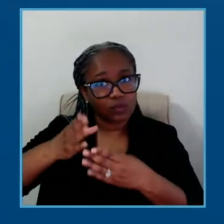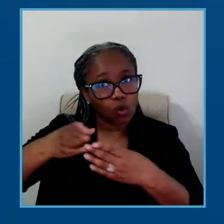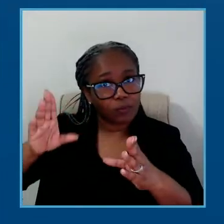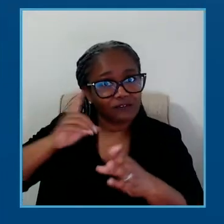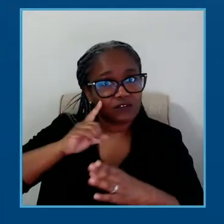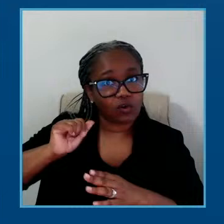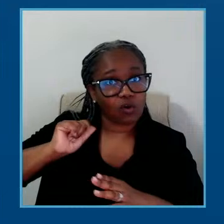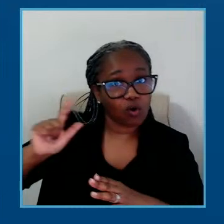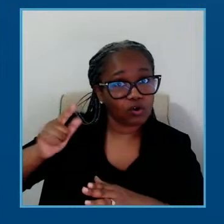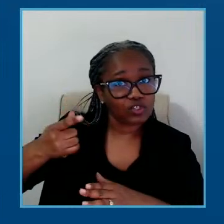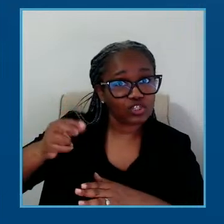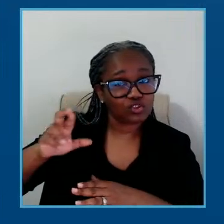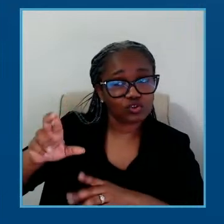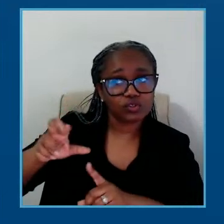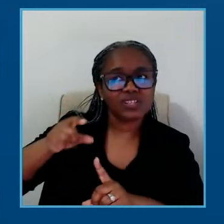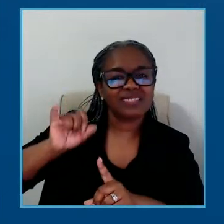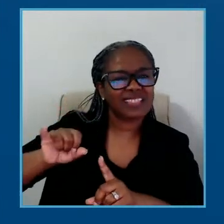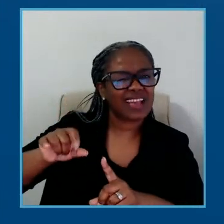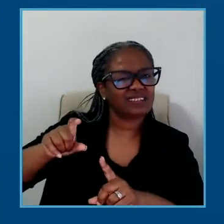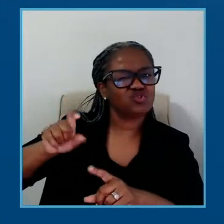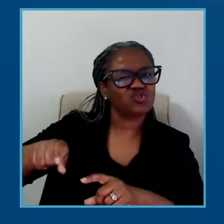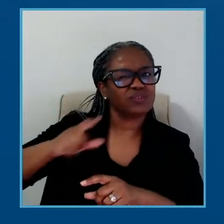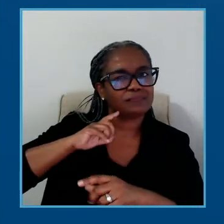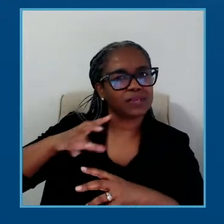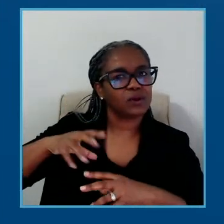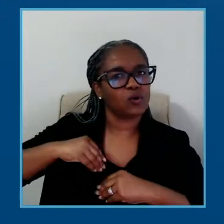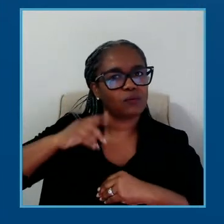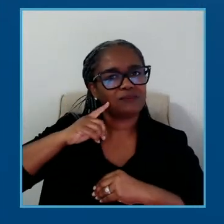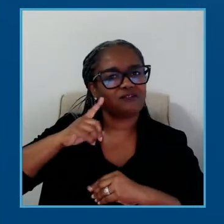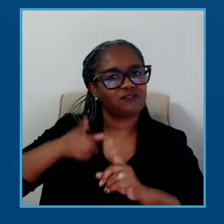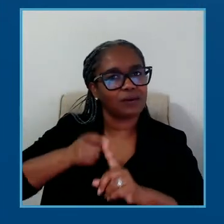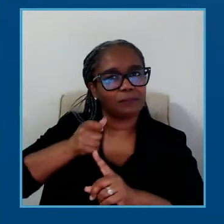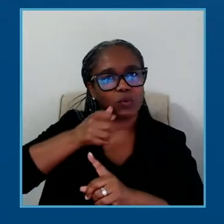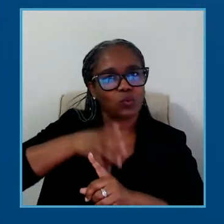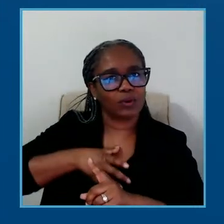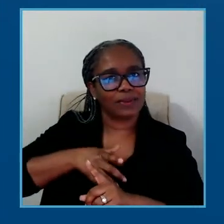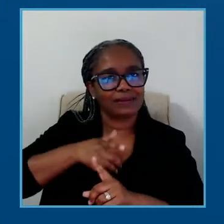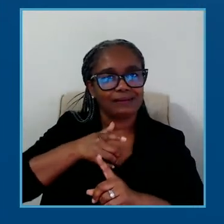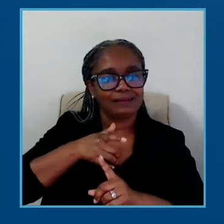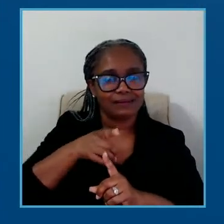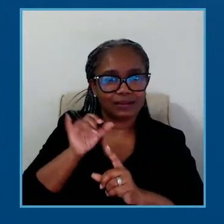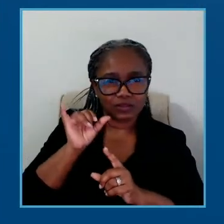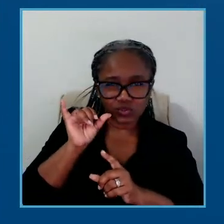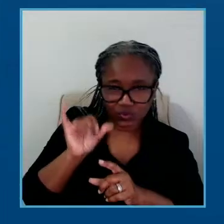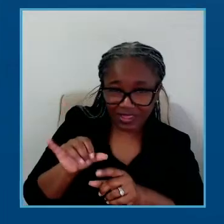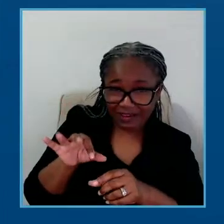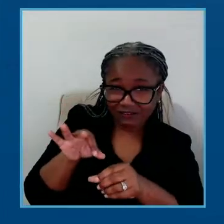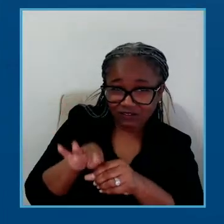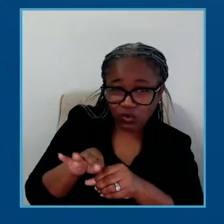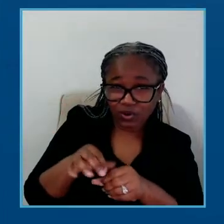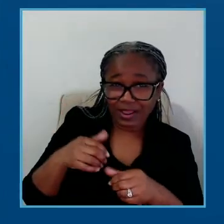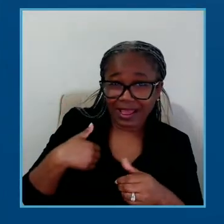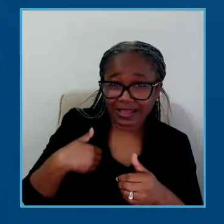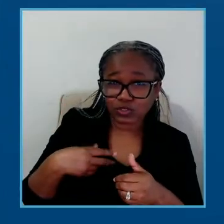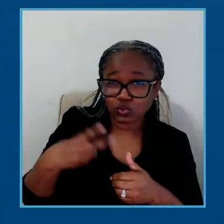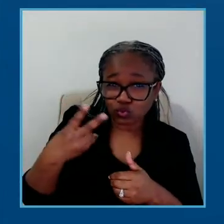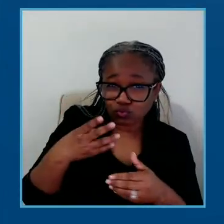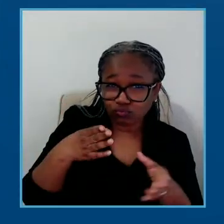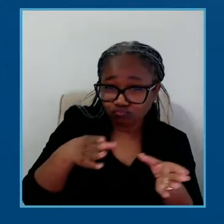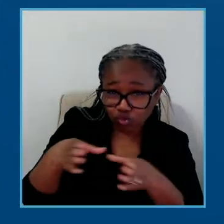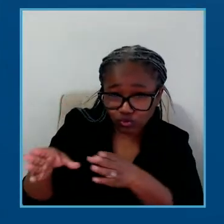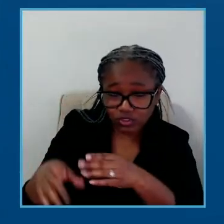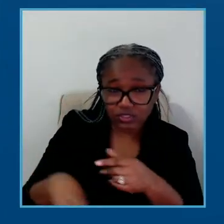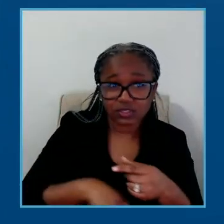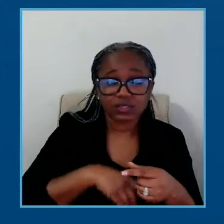be held by a woman. So this voter marks a ballot with 2 names, candidate B, the preferred of the male